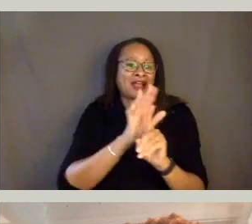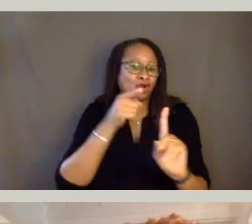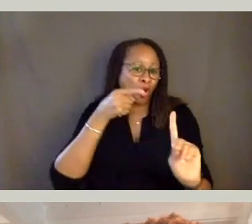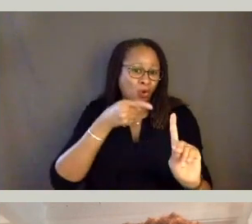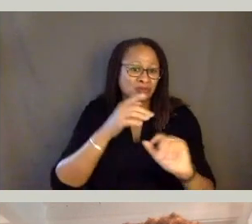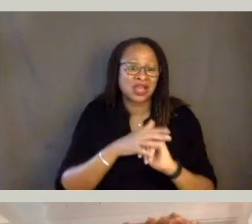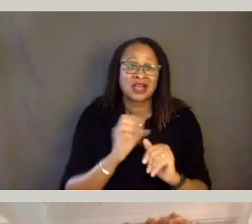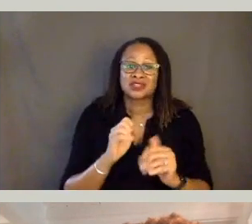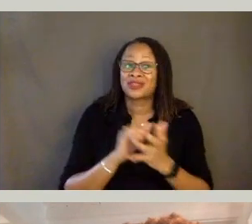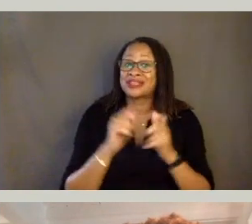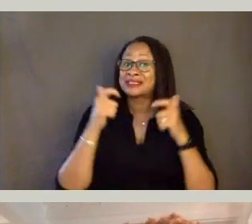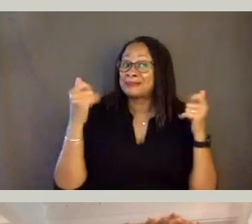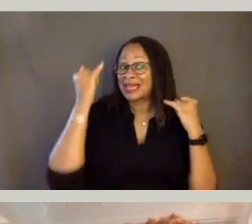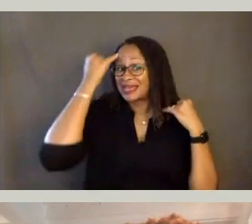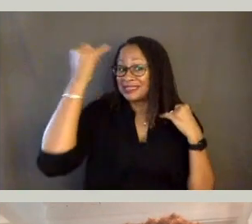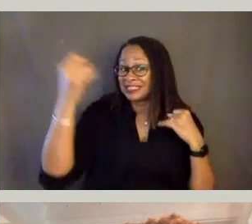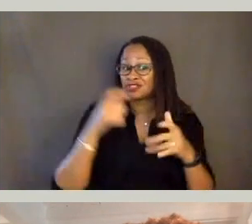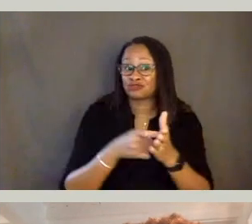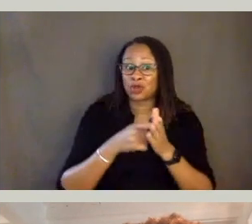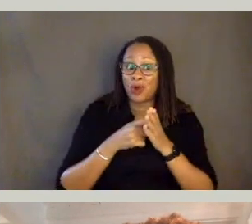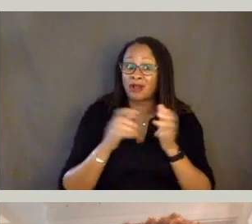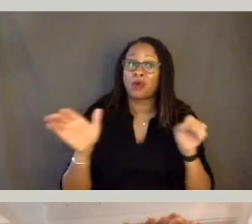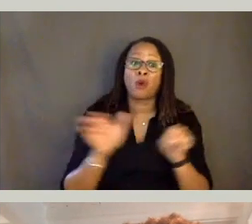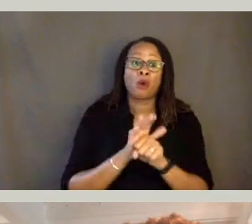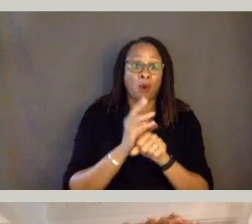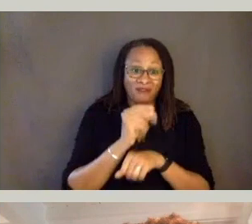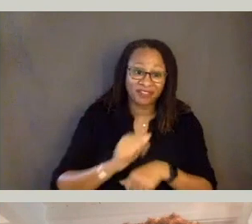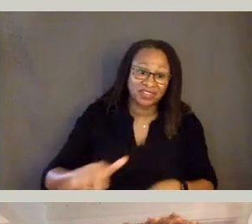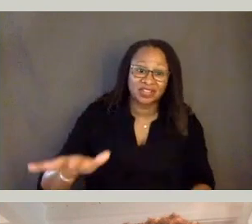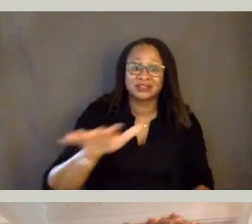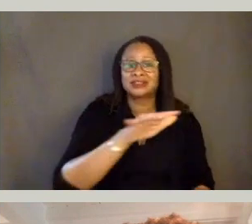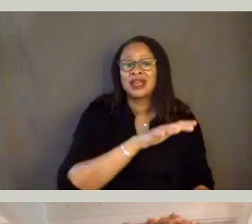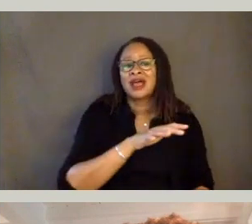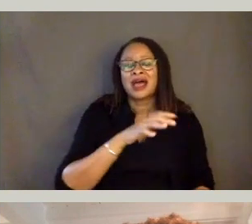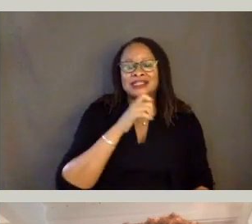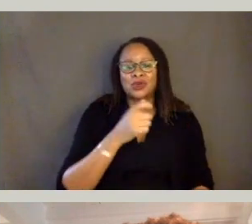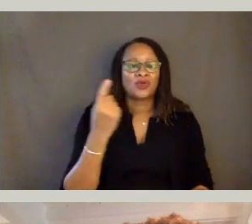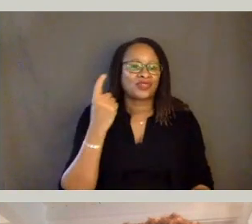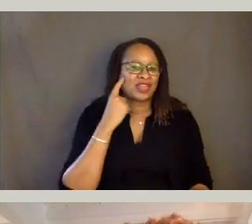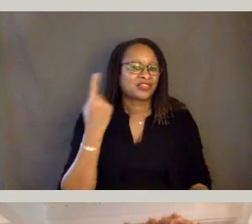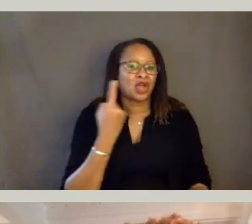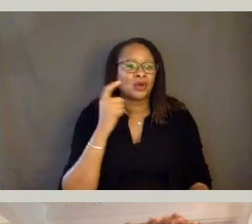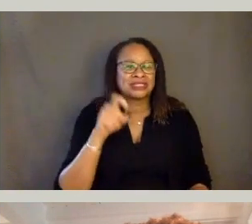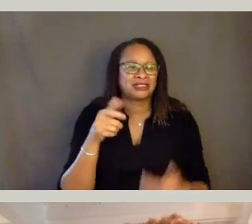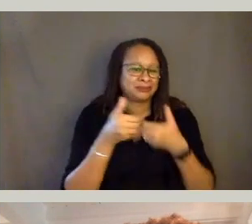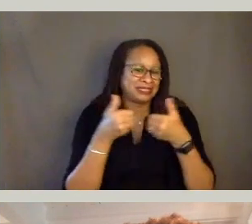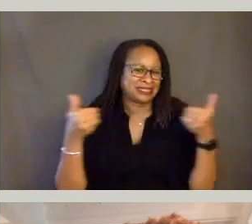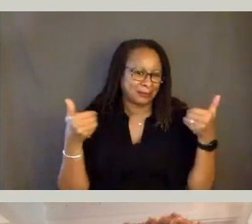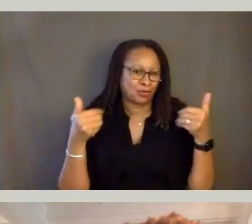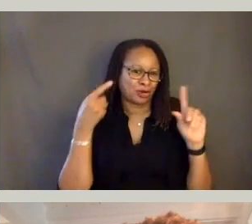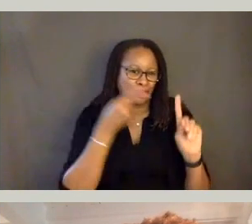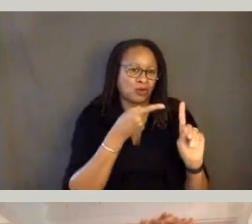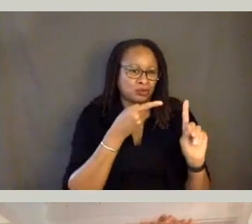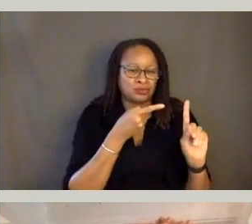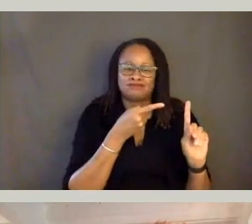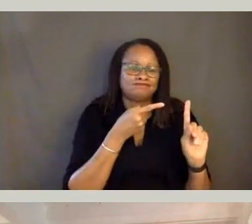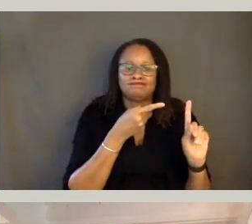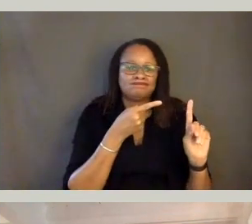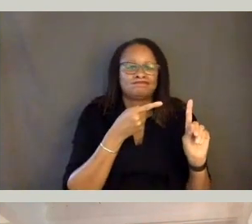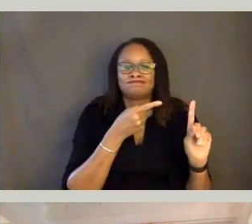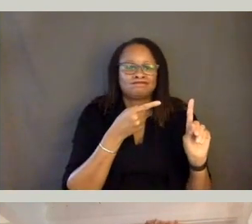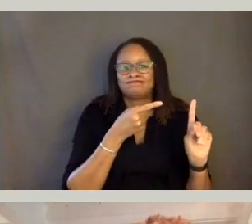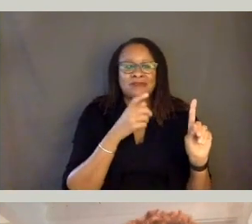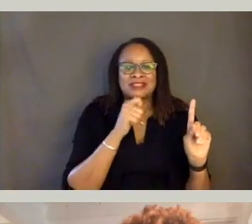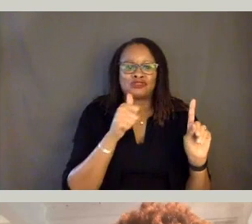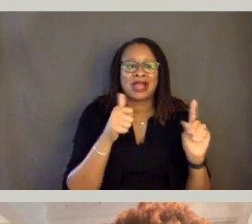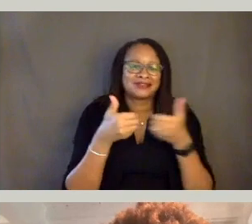these are big ideas that require the whole field, but I don't think they always have to be separate goals. They could be, they're not